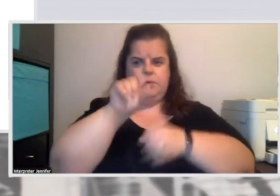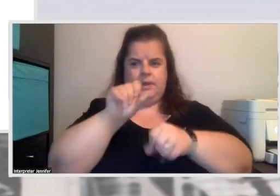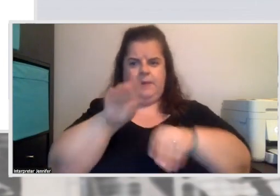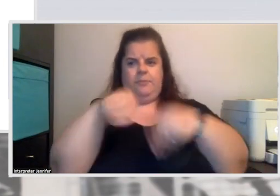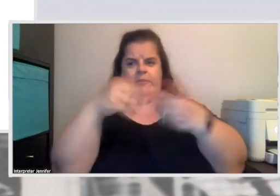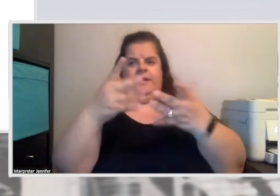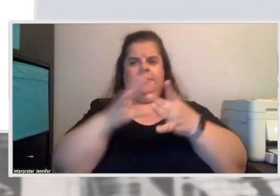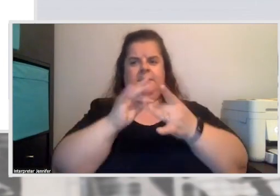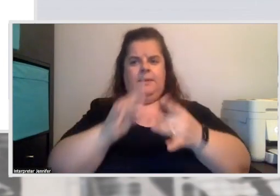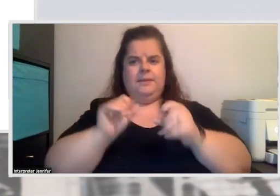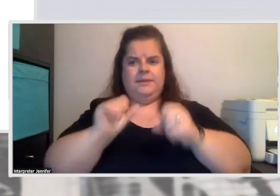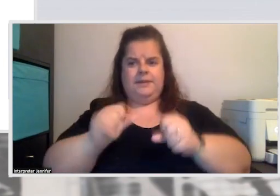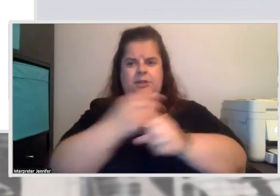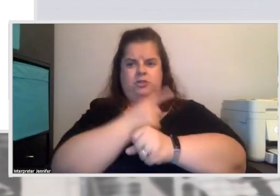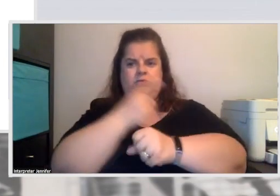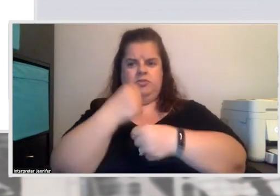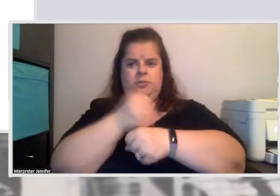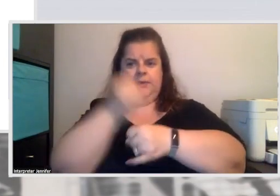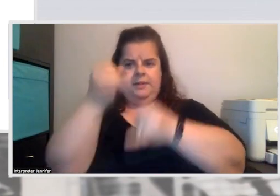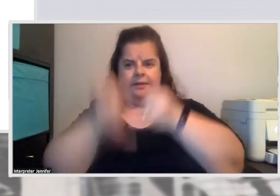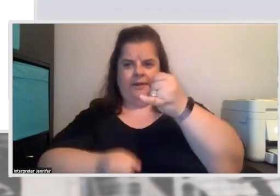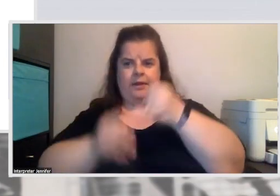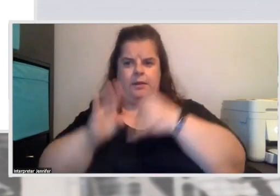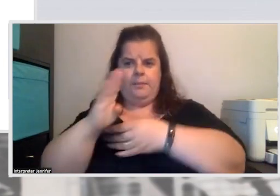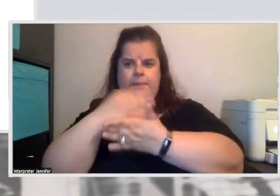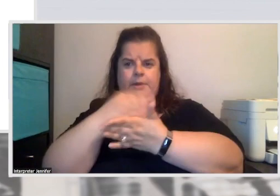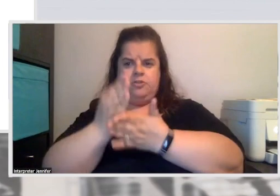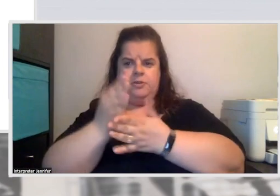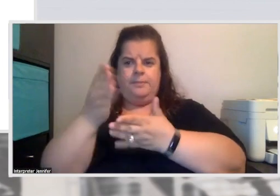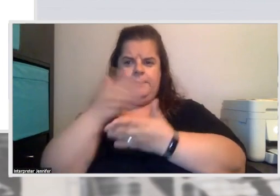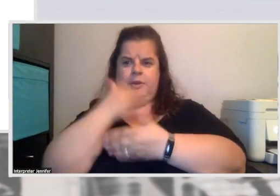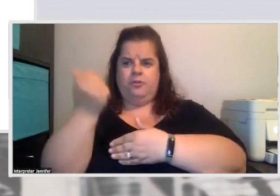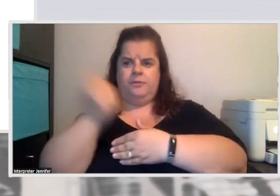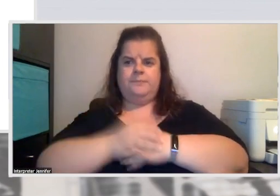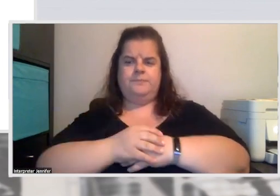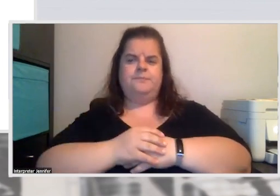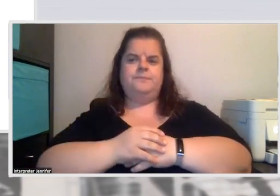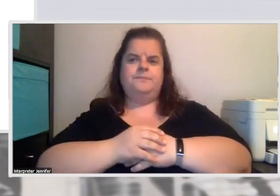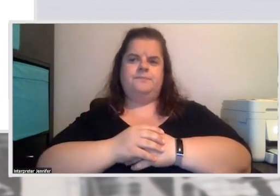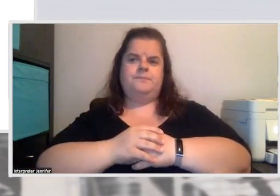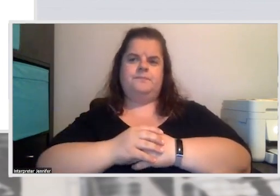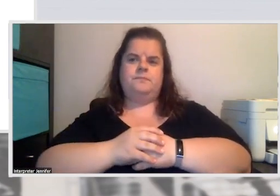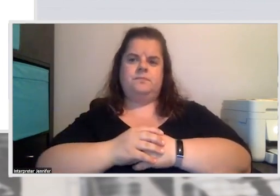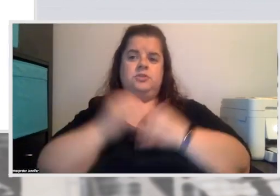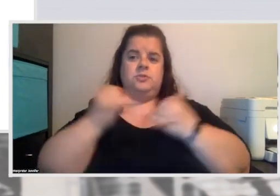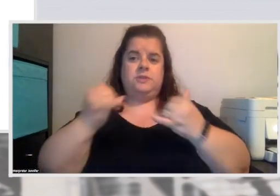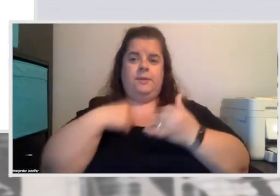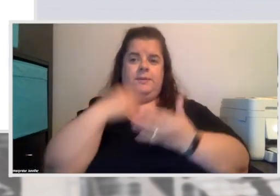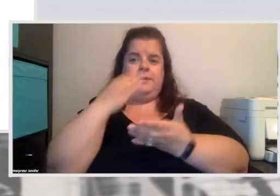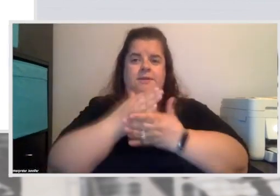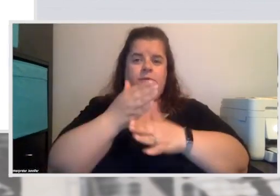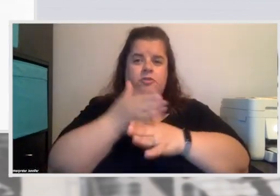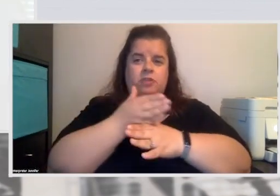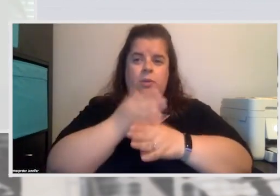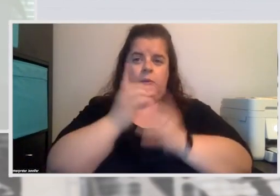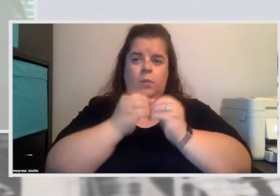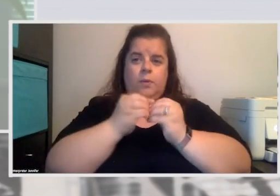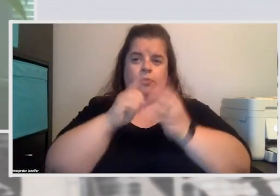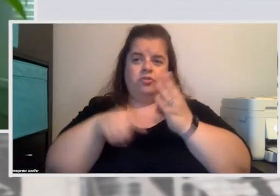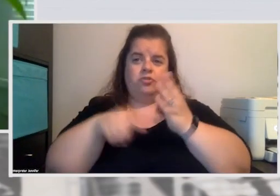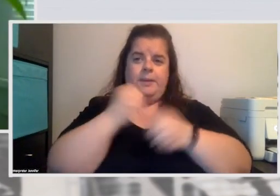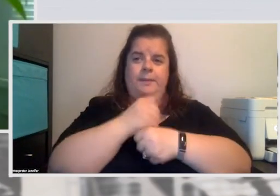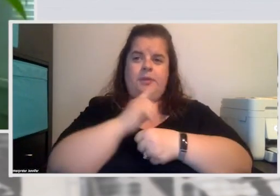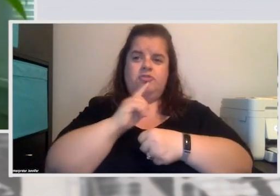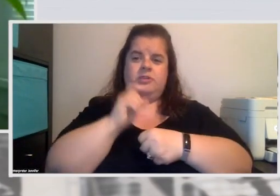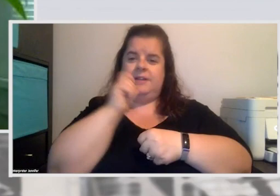we can utilize to make the final version of the budget better. So with that, I'm going to stop sharing, just do one more check, make sure I didn't miss any